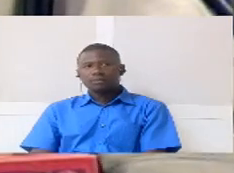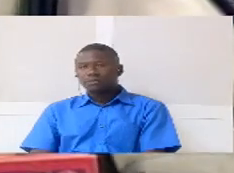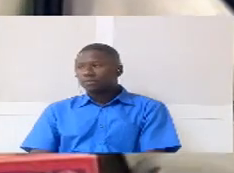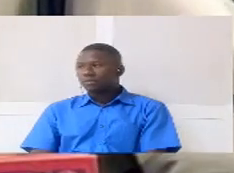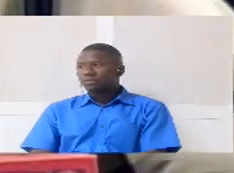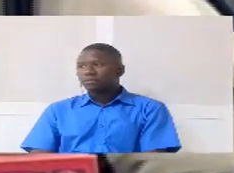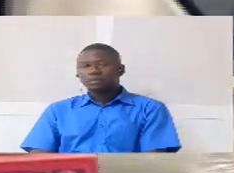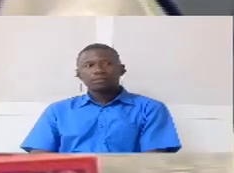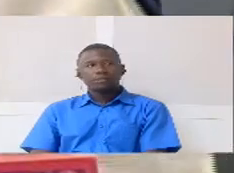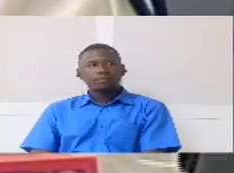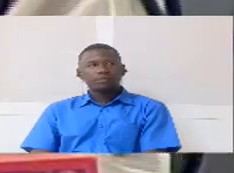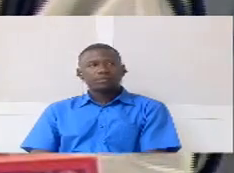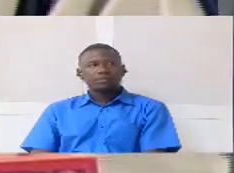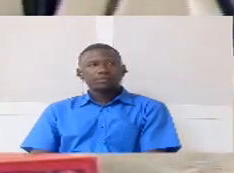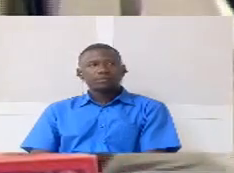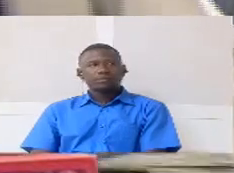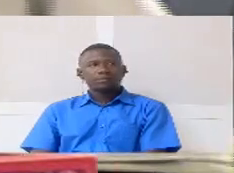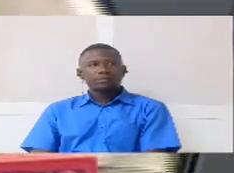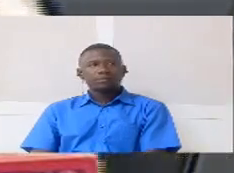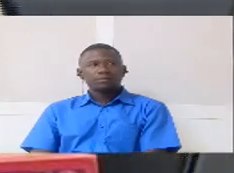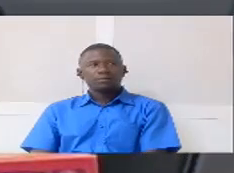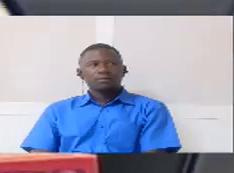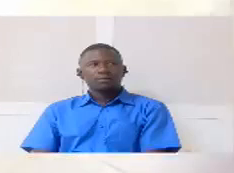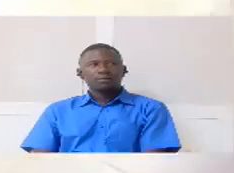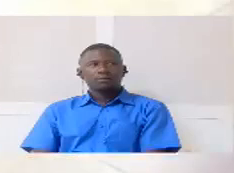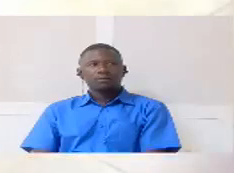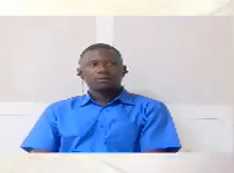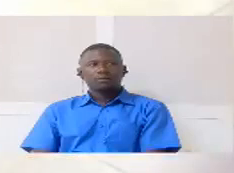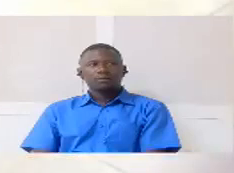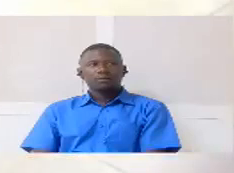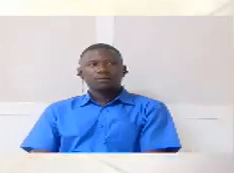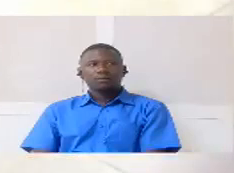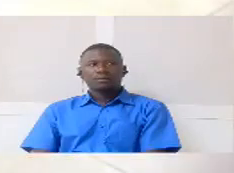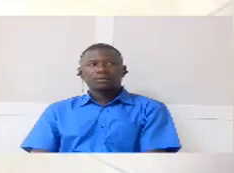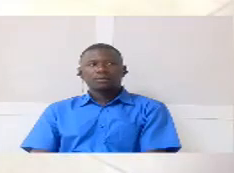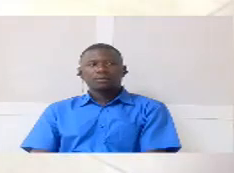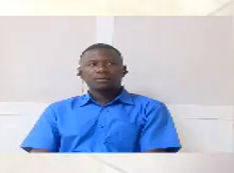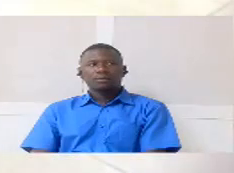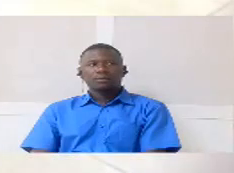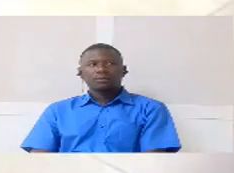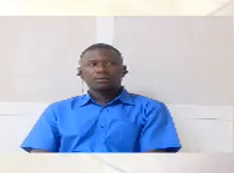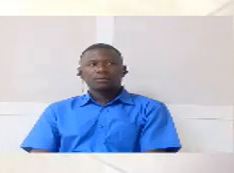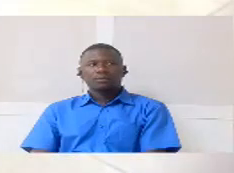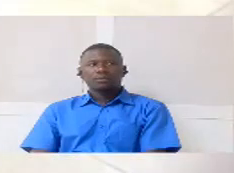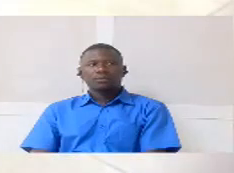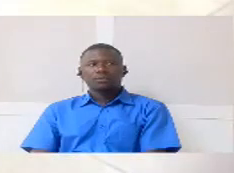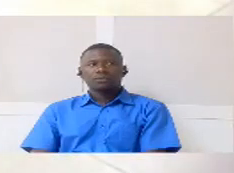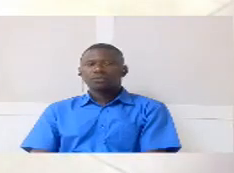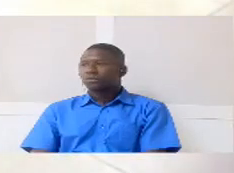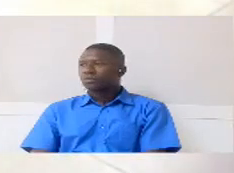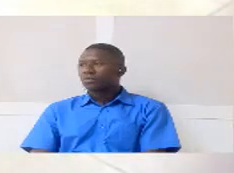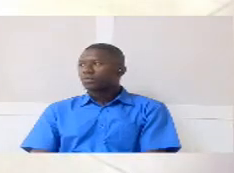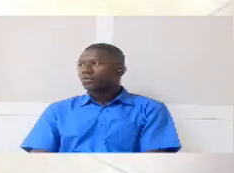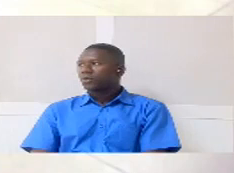I'm just waiting for the interpretation, so I don't know. Yes, we had a change of interpretation under the interpreters under